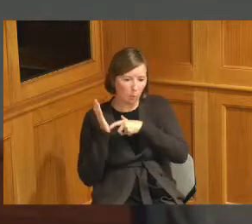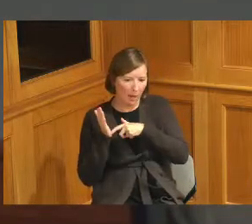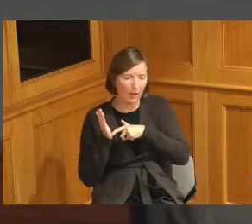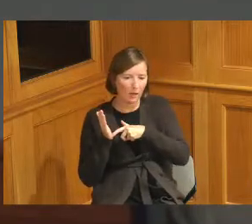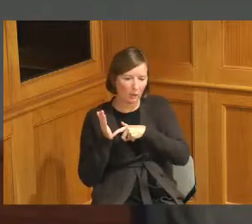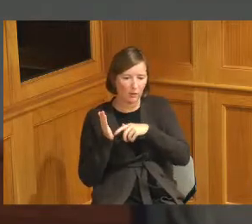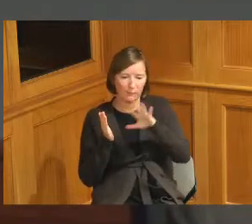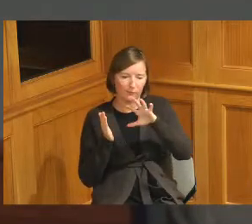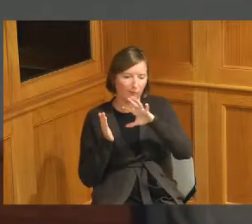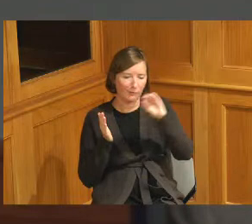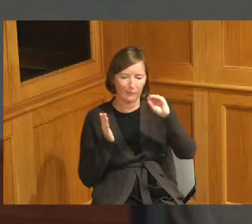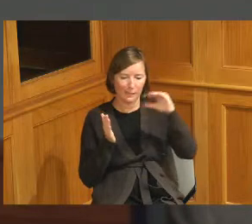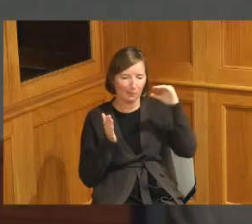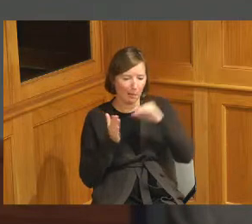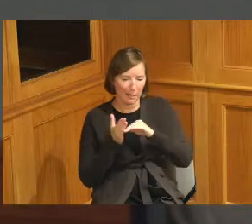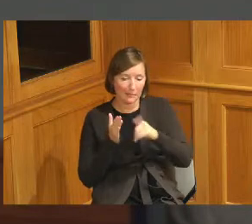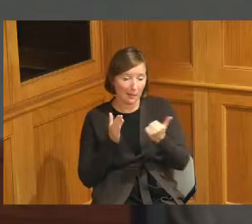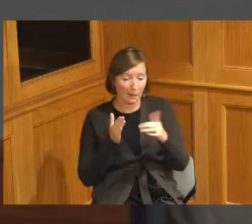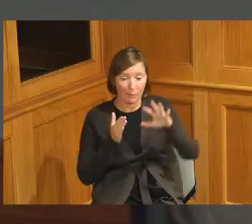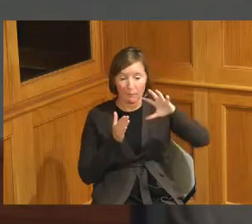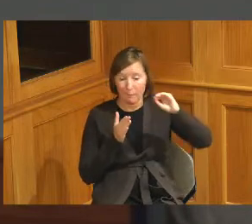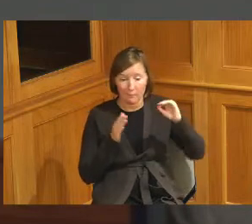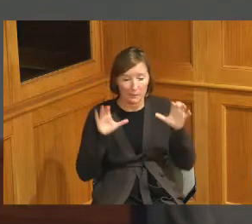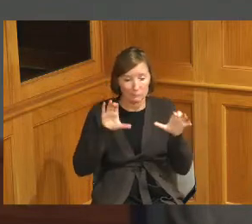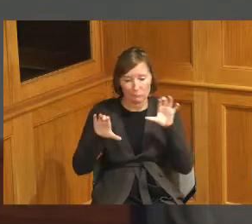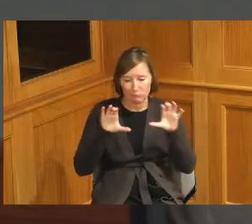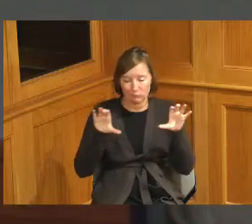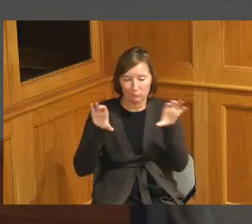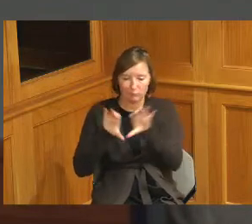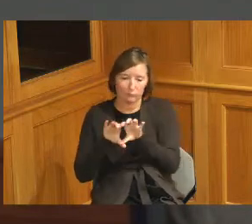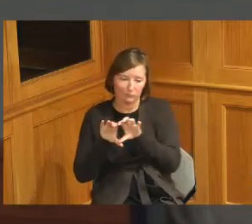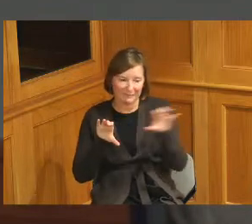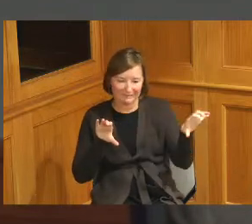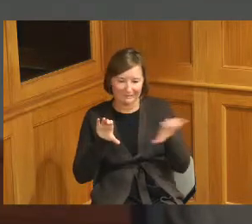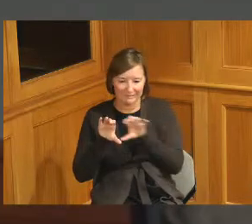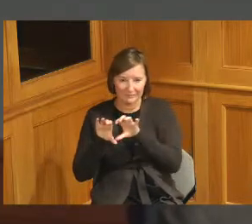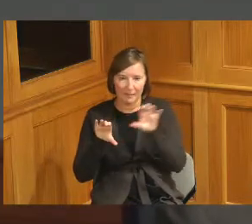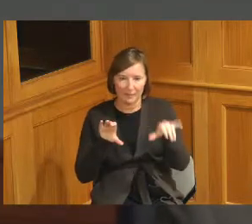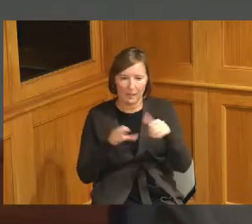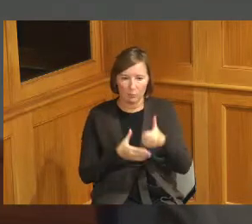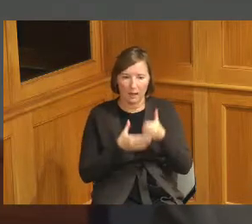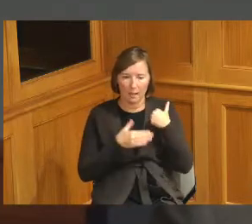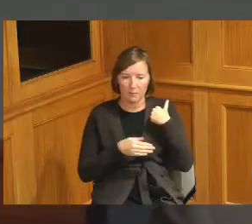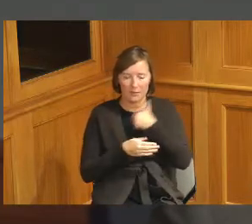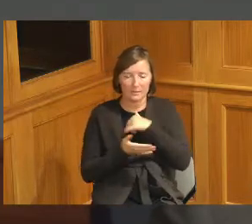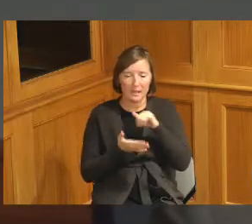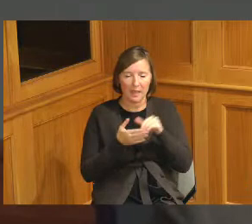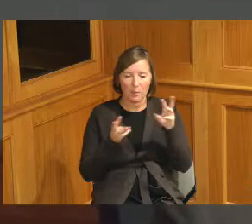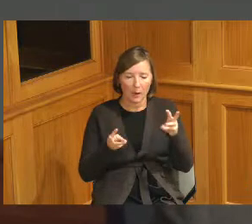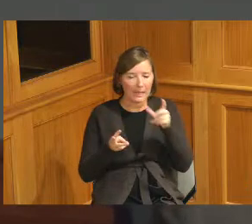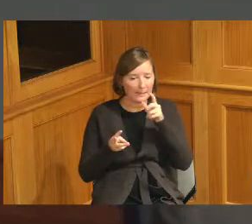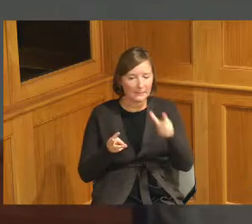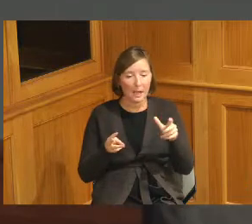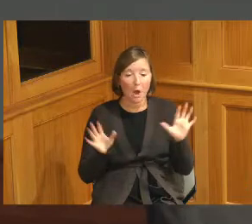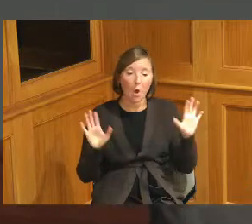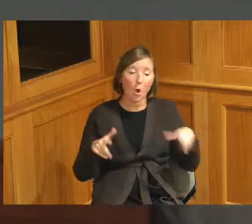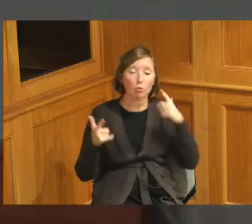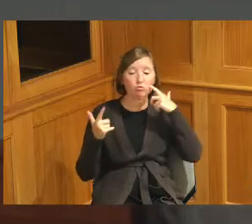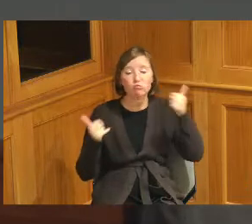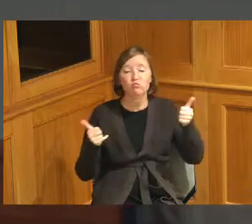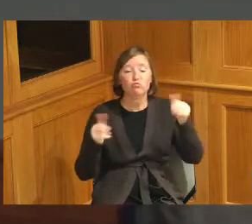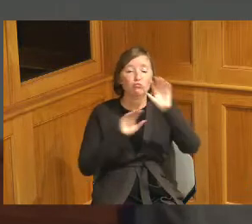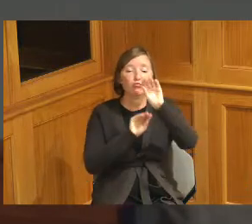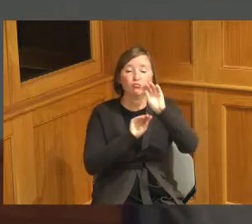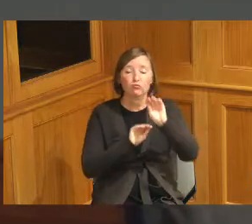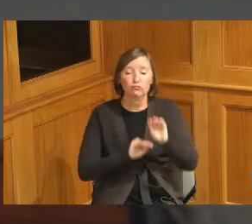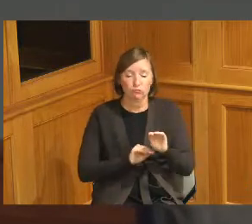50 plus another 50 percent. That would help us, just so we're not arbitrarily budgeting 100,000 for something